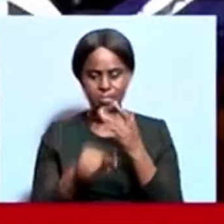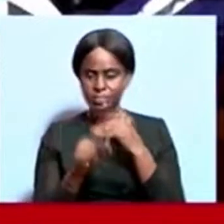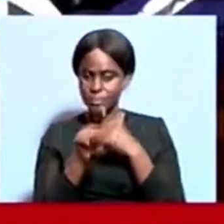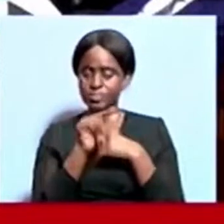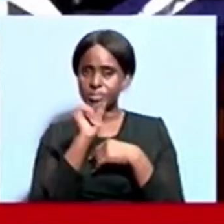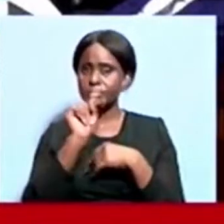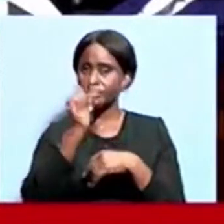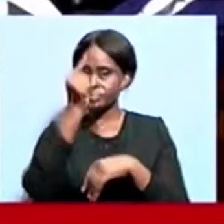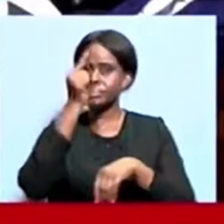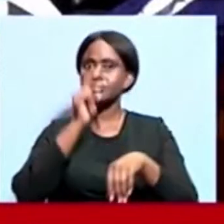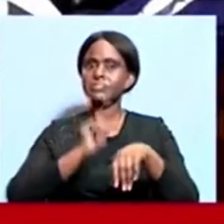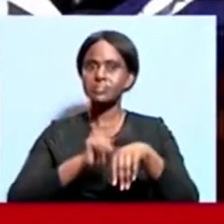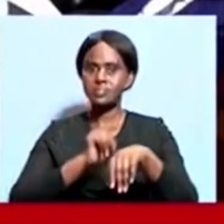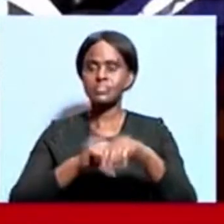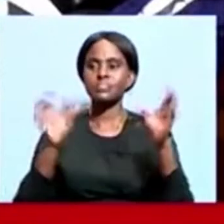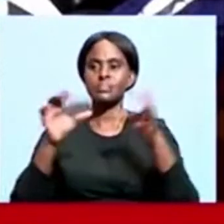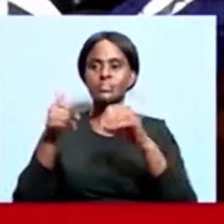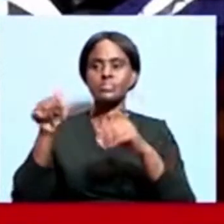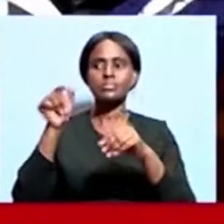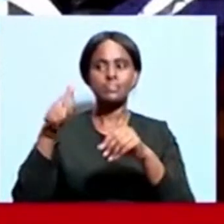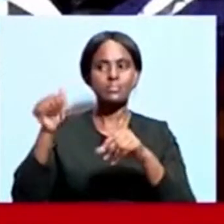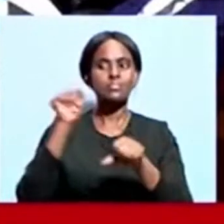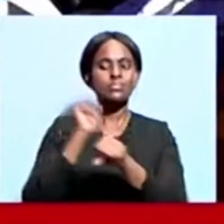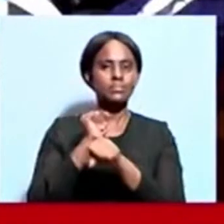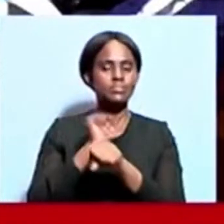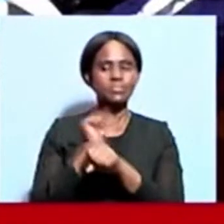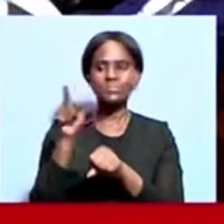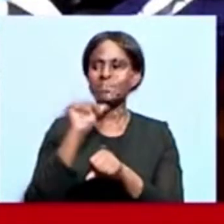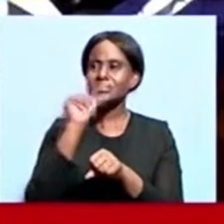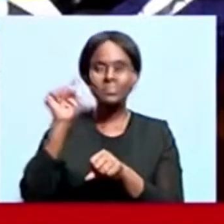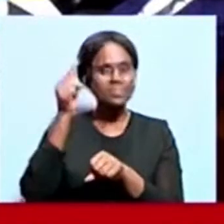not the first council you have been to.